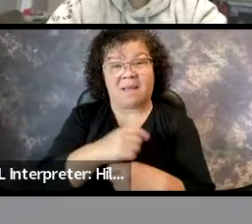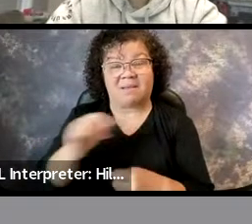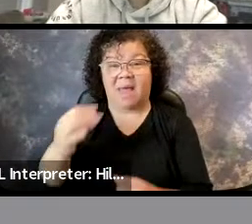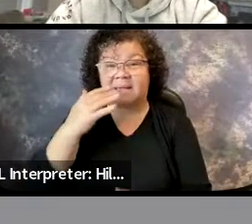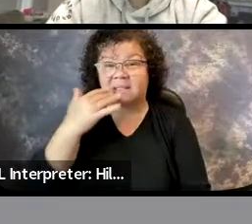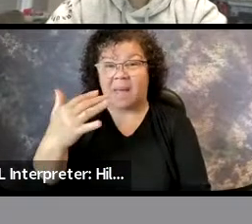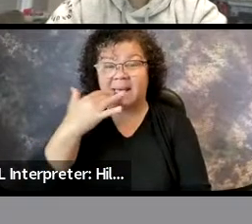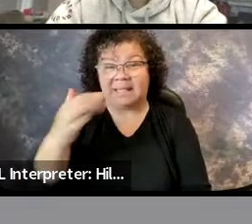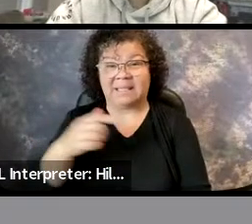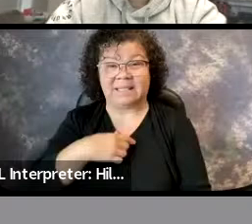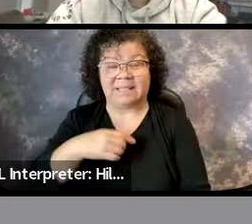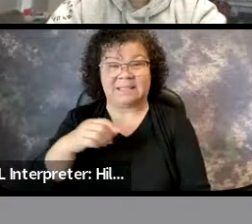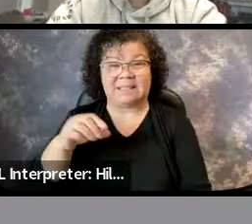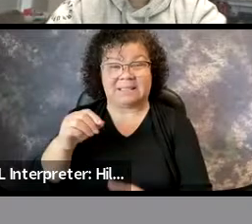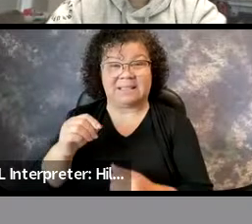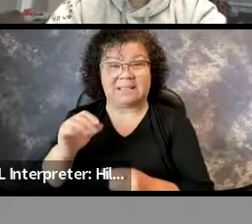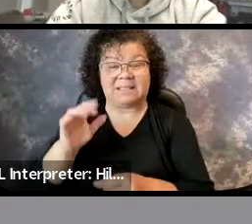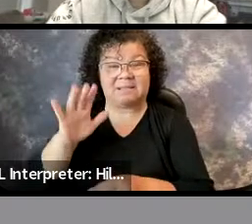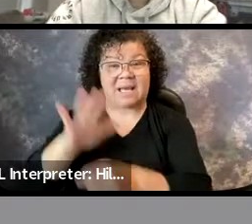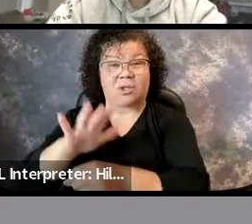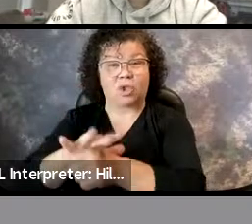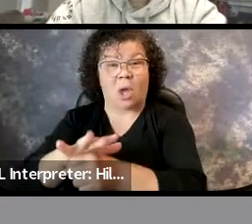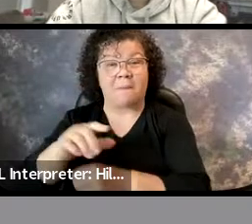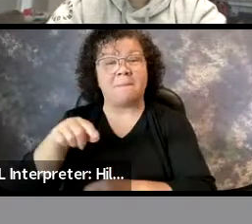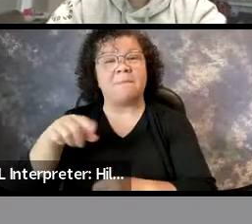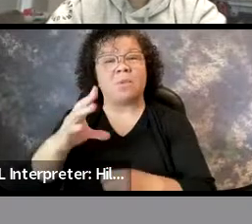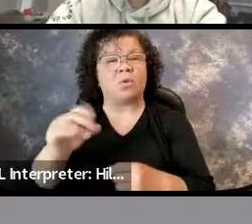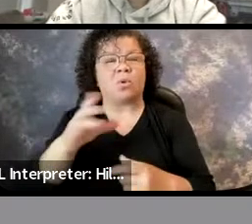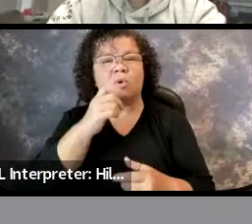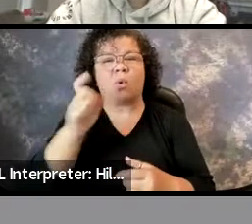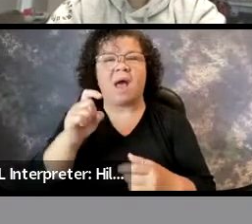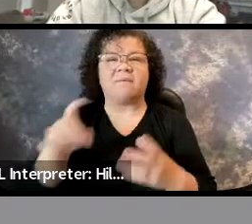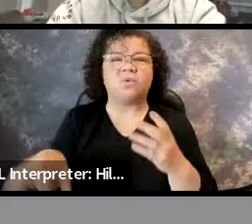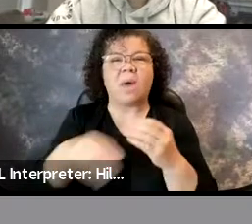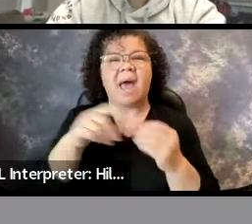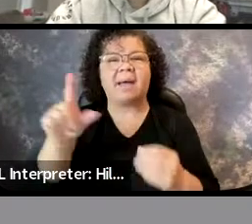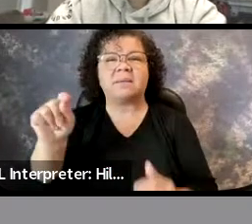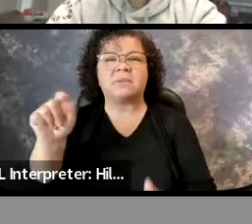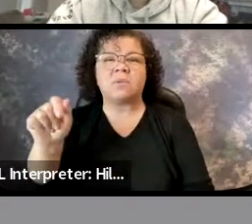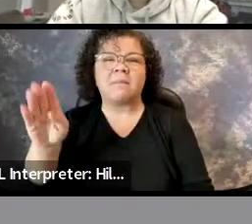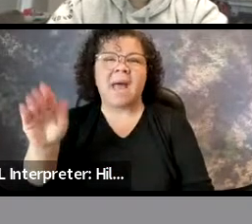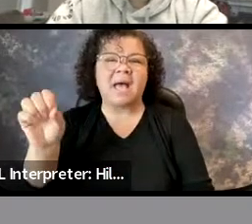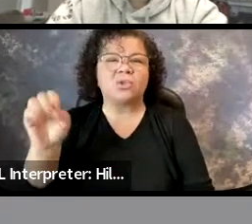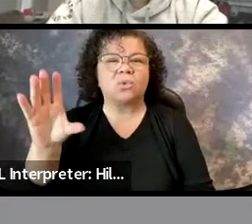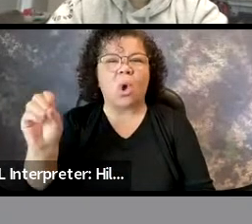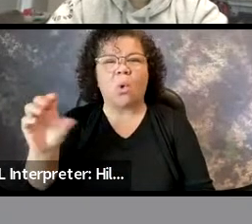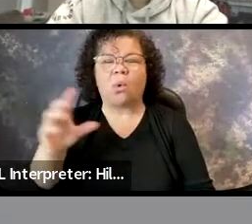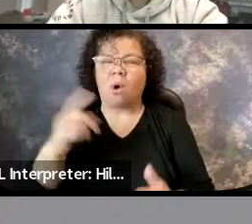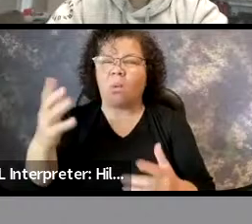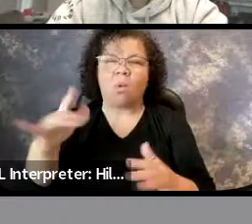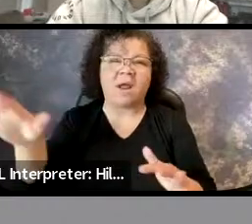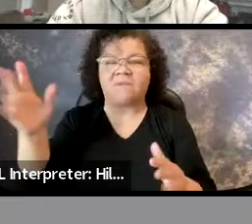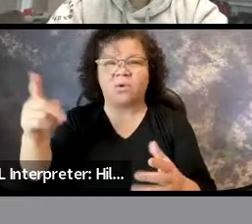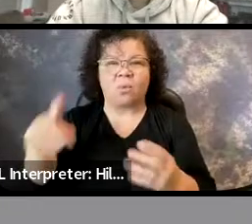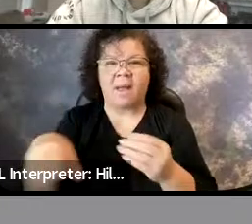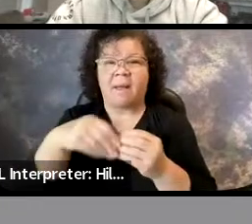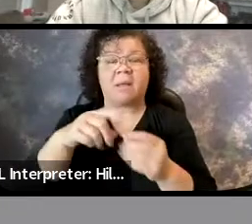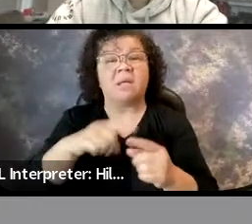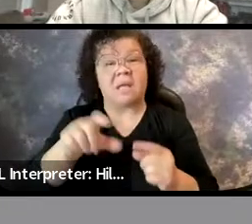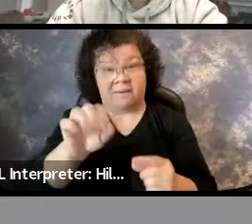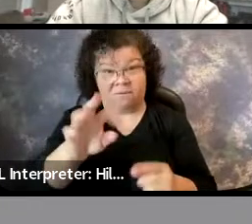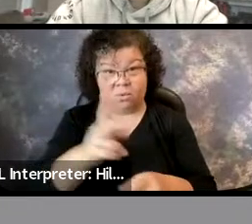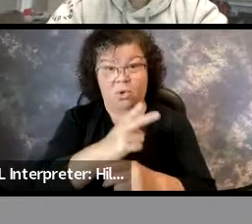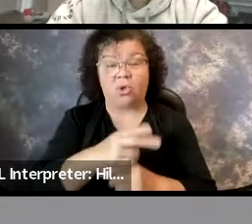your ketchup already done. So you don't have to add Tabasco or whatever else you normally add to your spicy dish. So if you use ketchup on